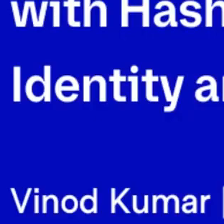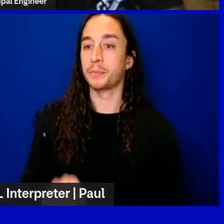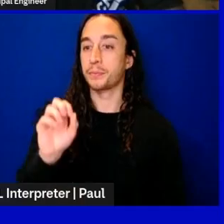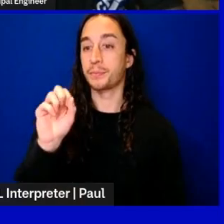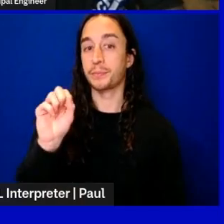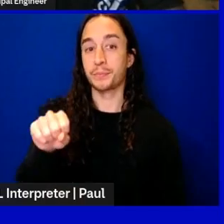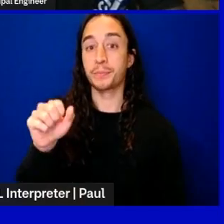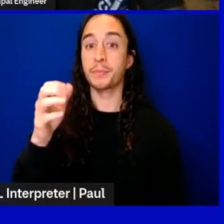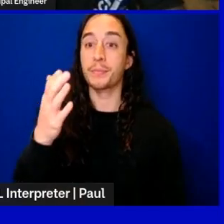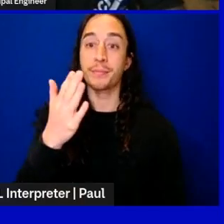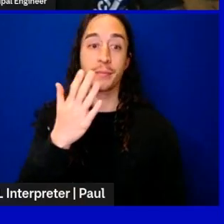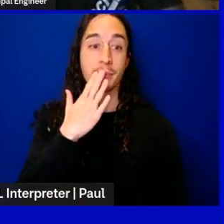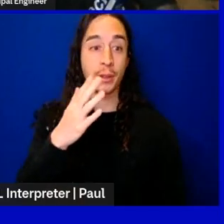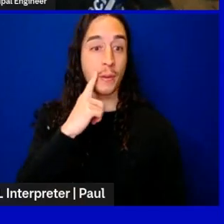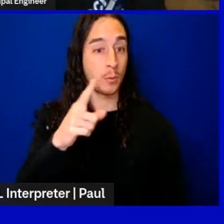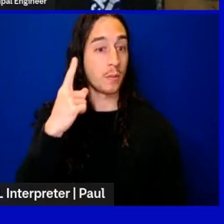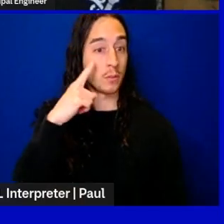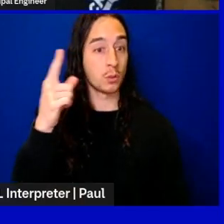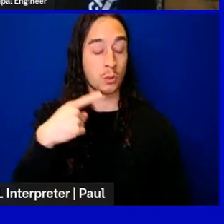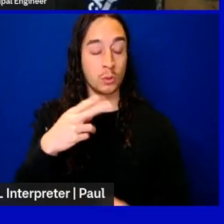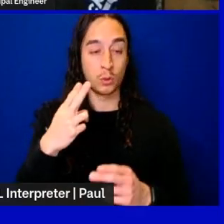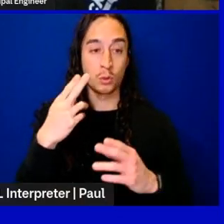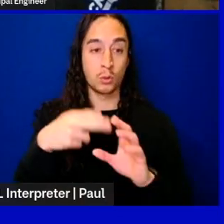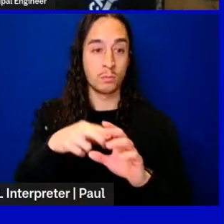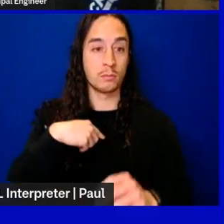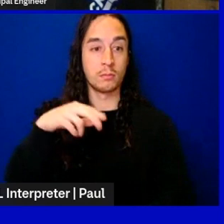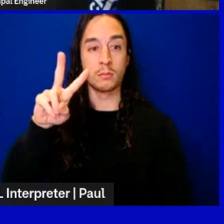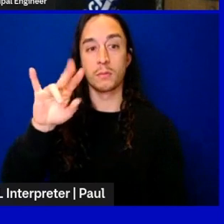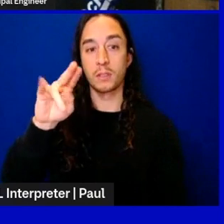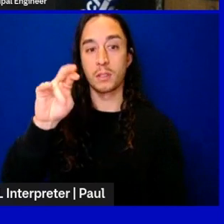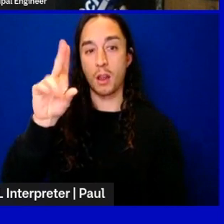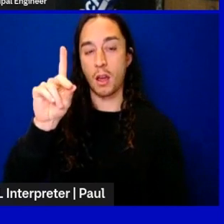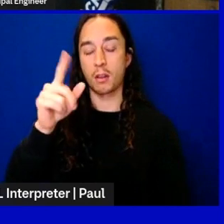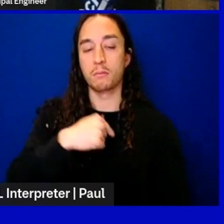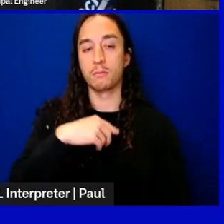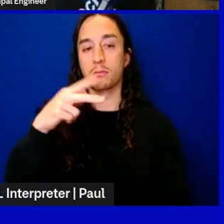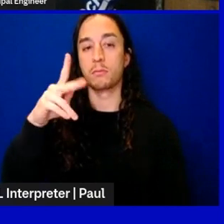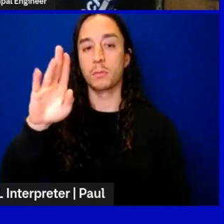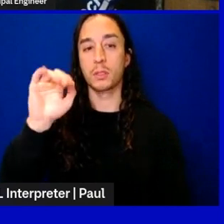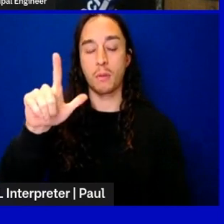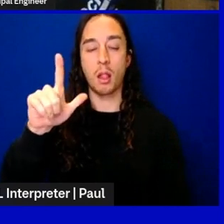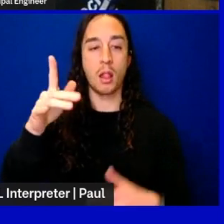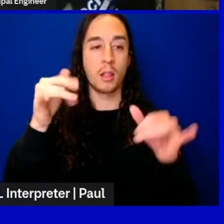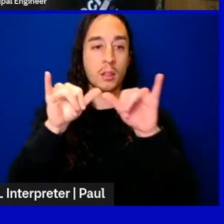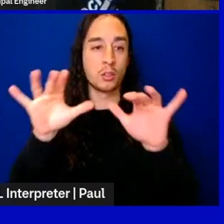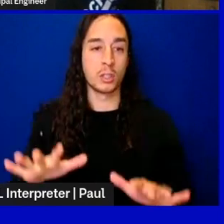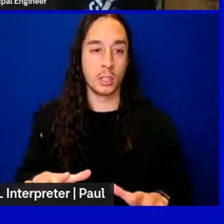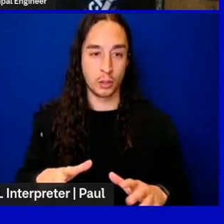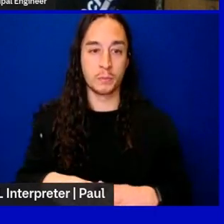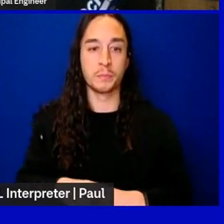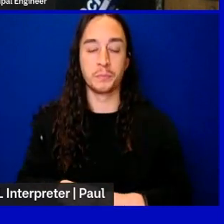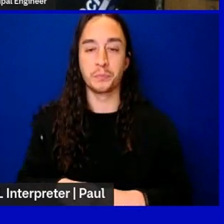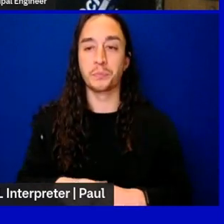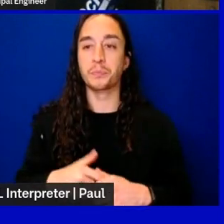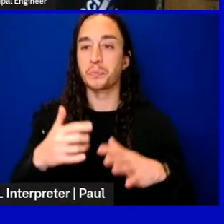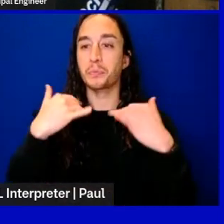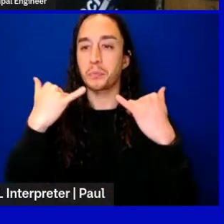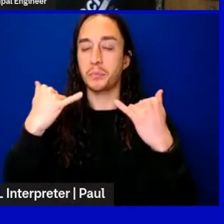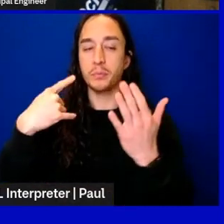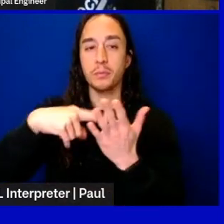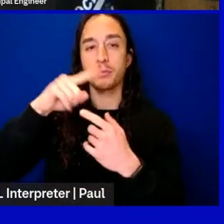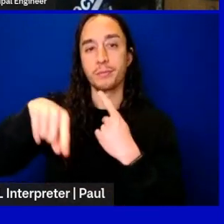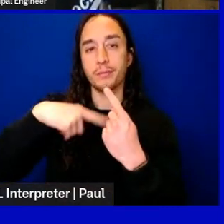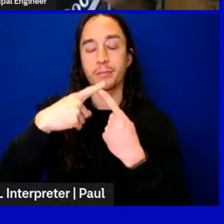Thank you, everyone, for joining this session. So, my name is Vinod. I work as a principal engineer with Arcism India Private Limited. Today, I'm going to talk about zero